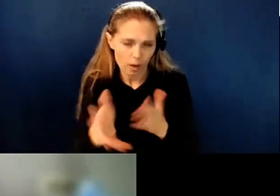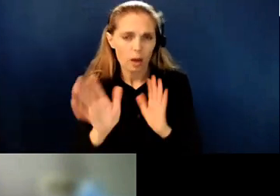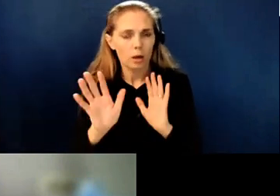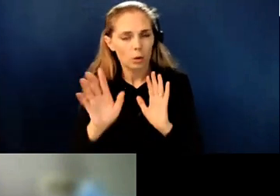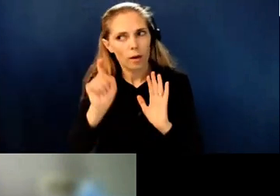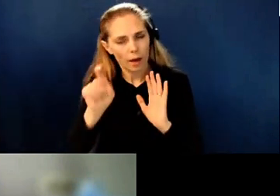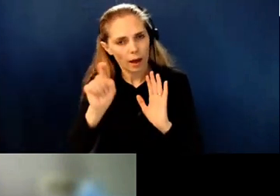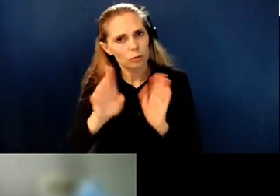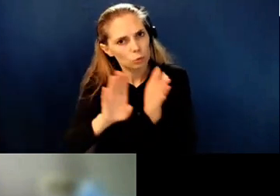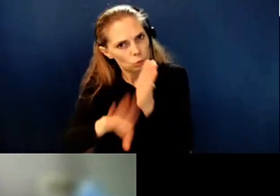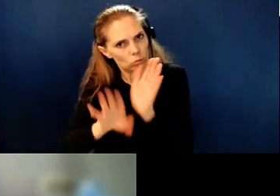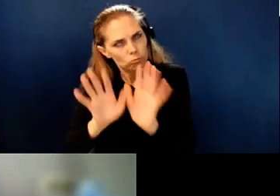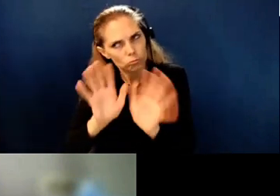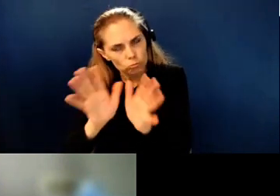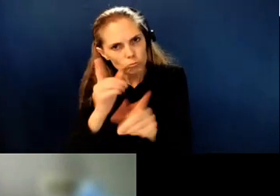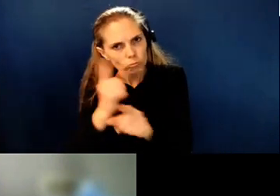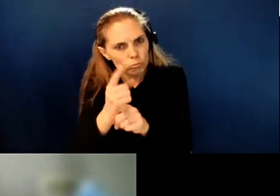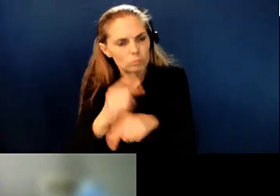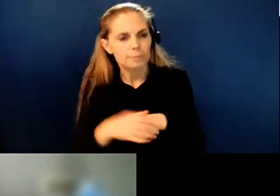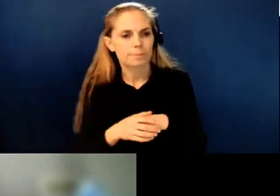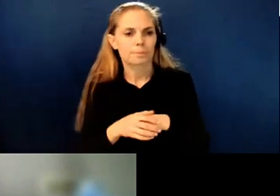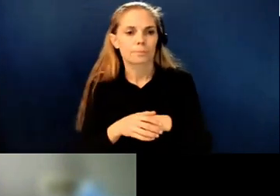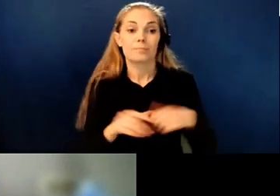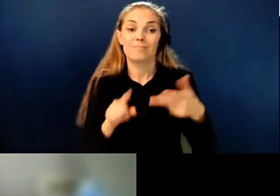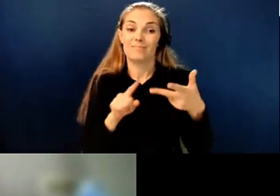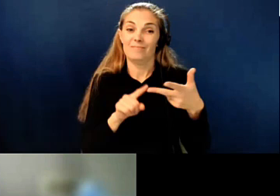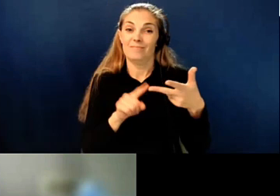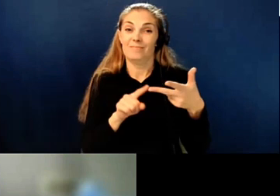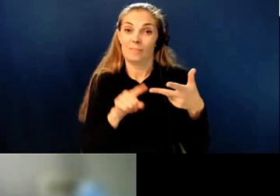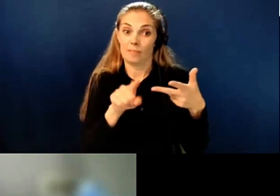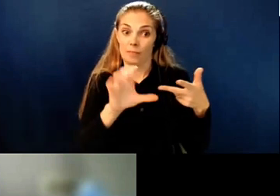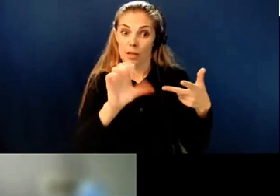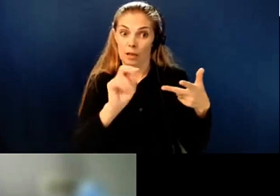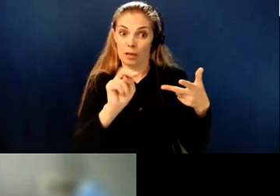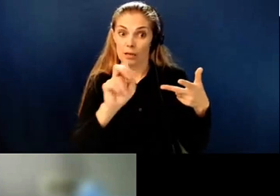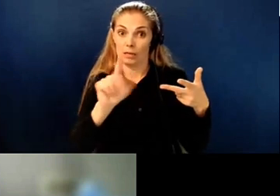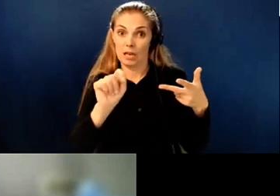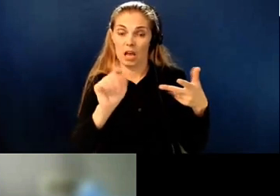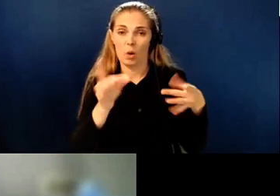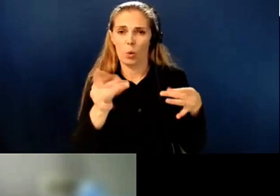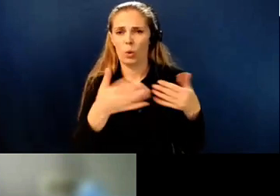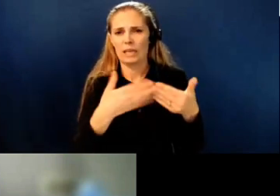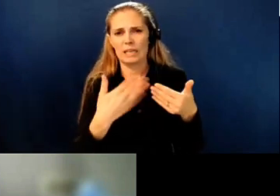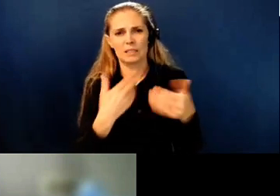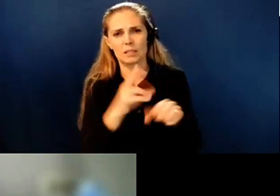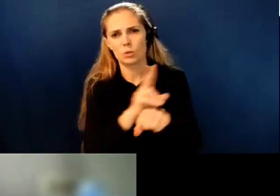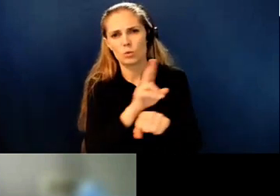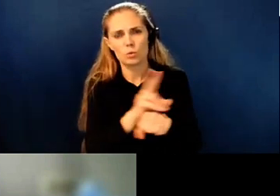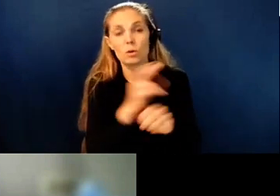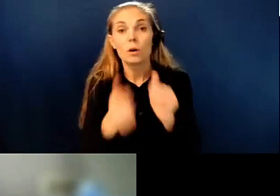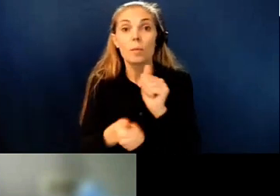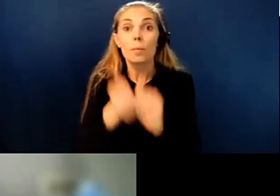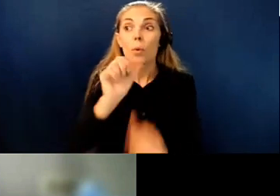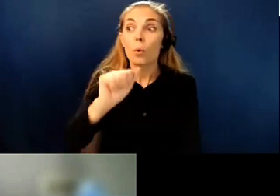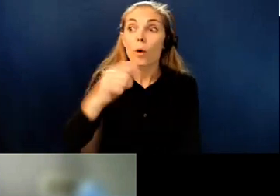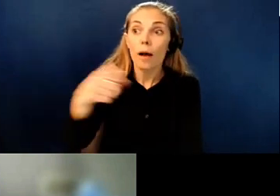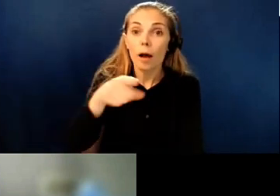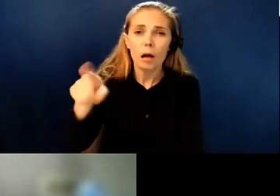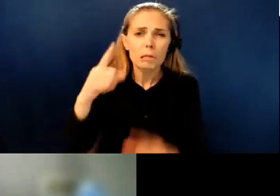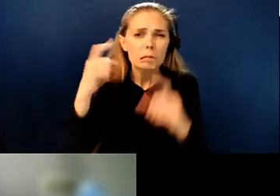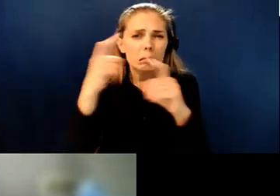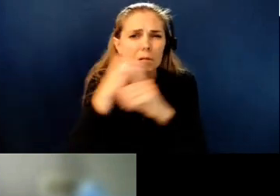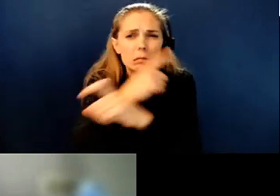another barrier to most softwares is that they're impossible to use. They're complicated. There's a long onboarding process. Nobody wants to learn them,